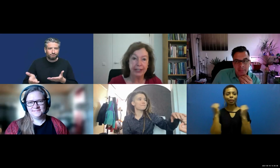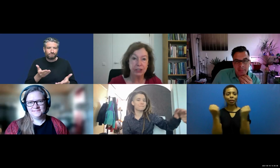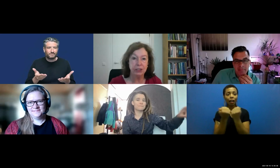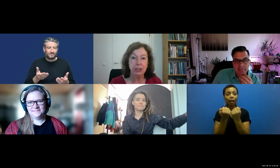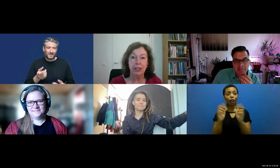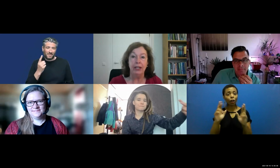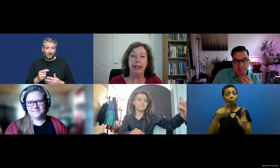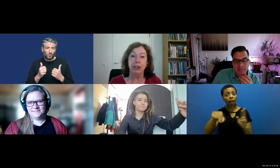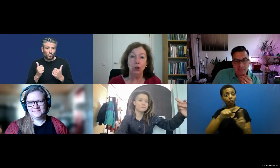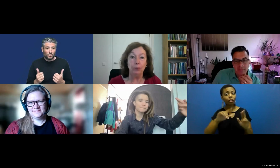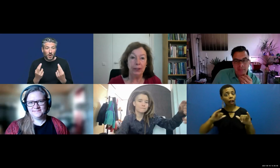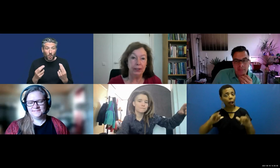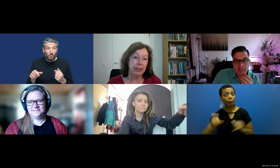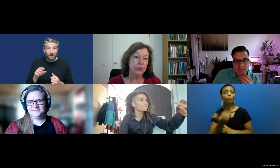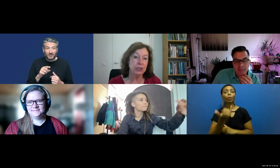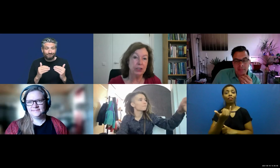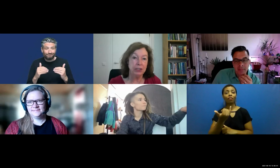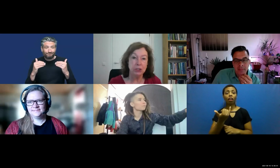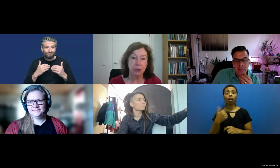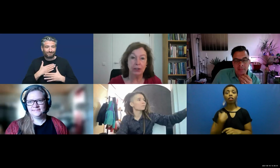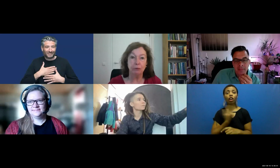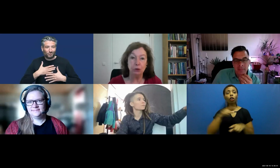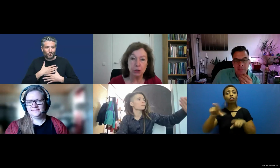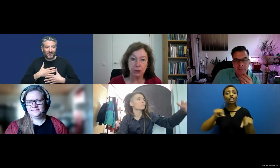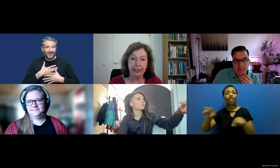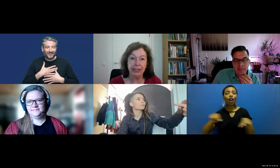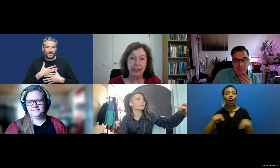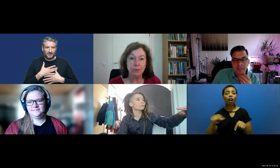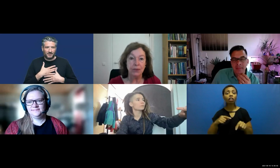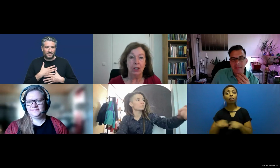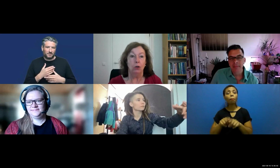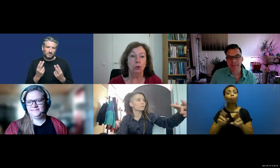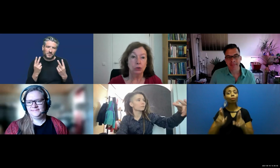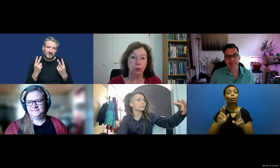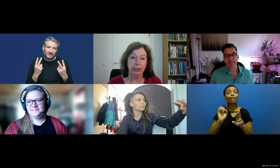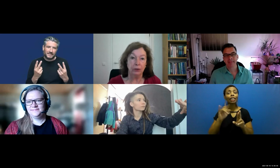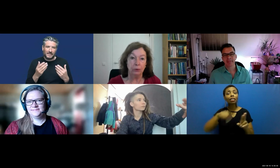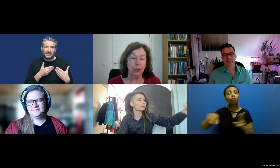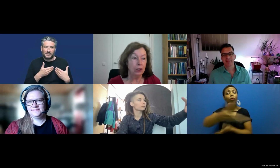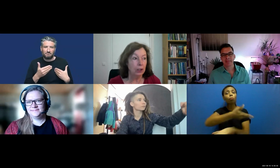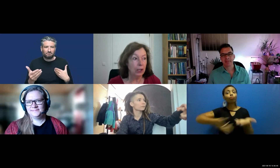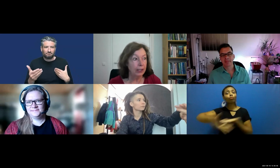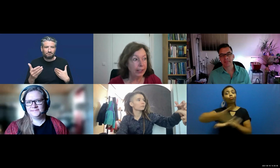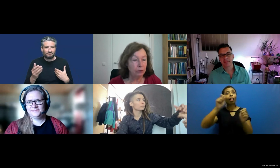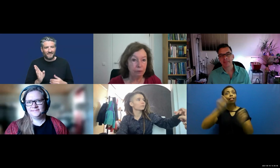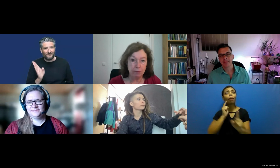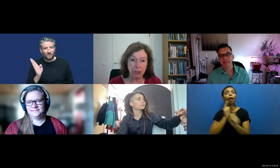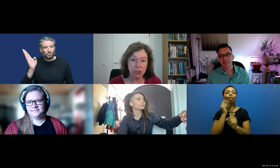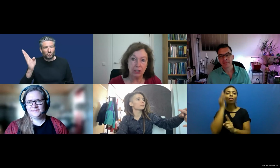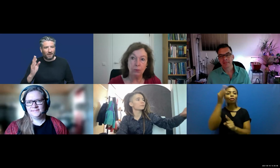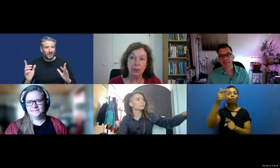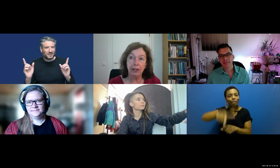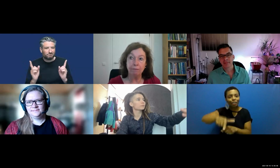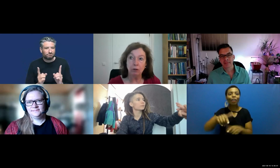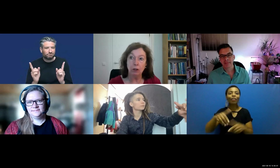small selection, and I hope that we see each other in the future again. Also that I like very